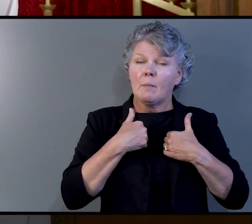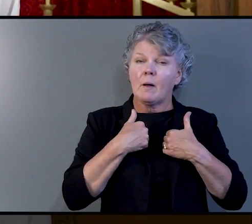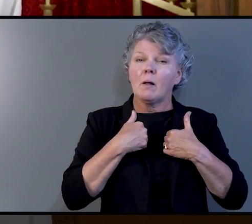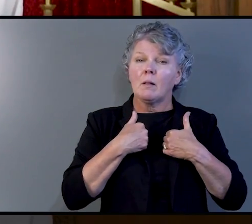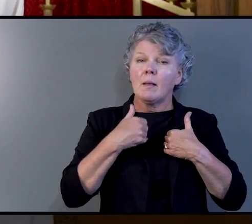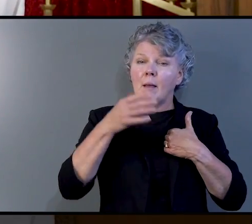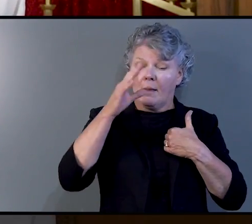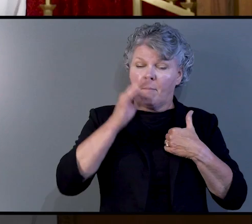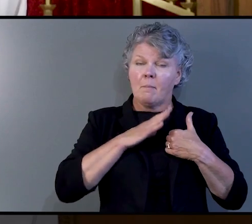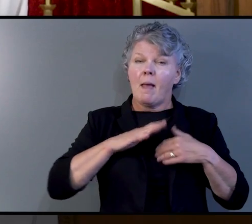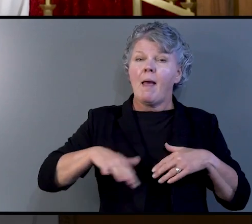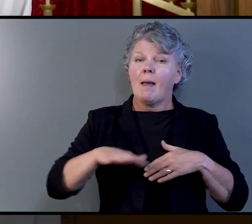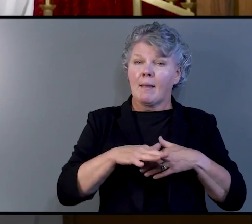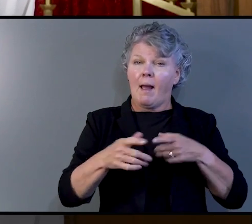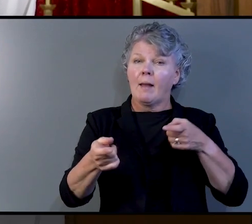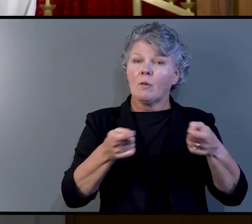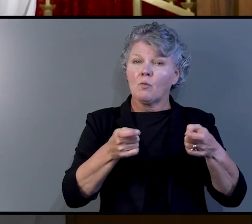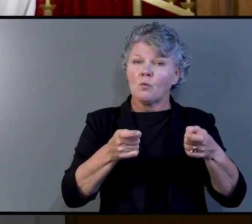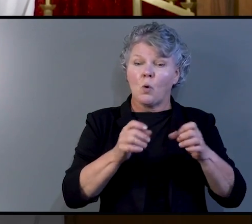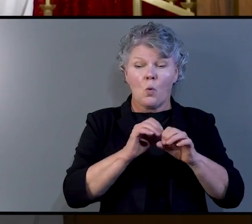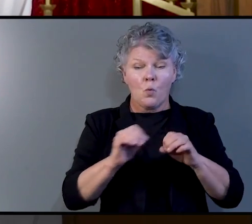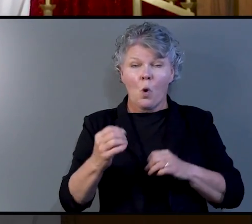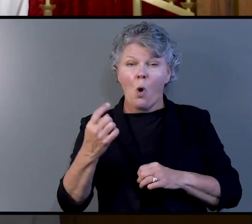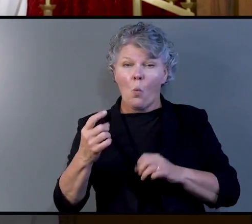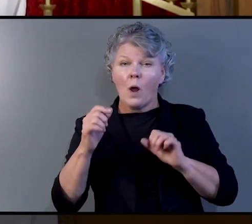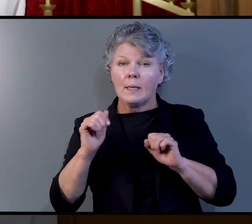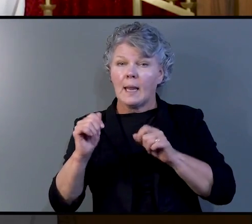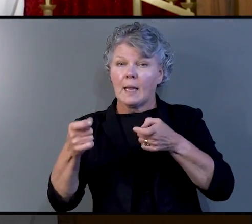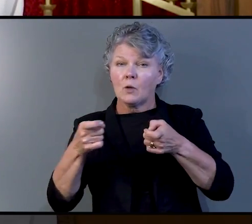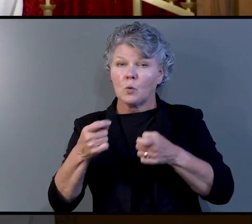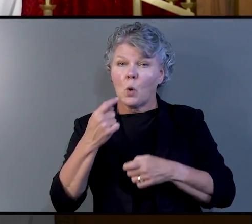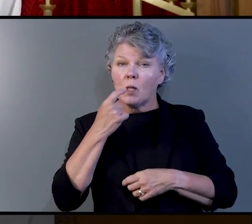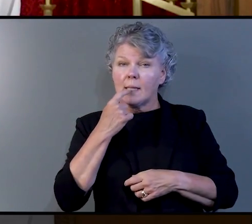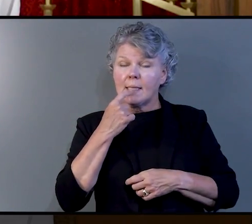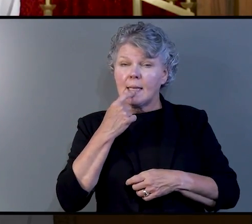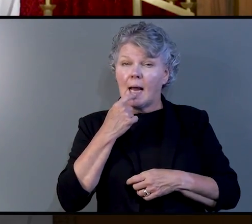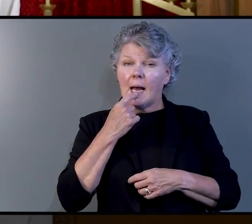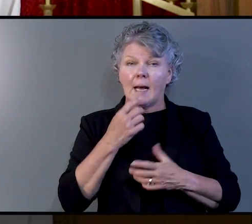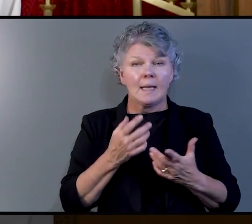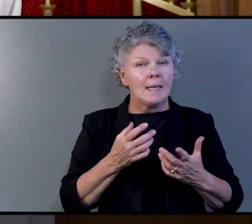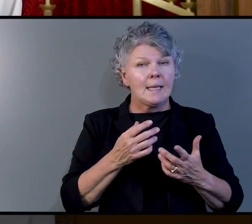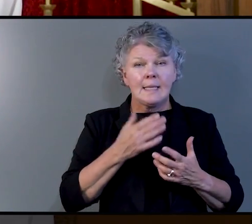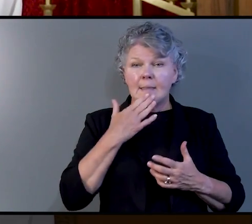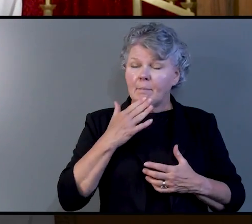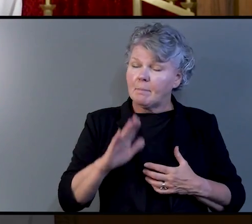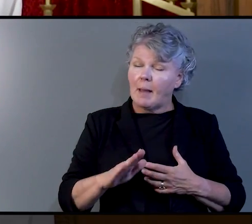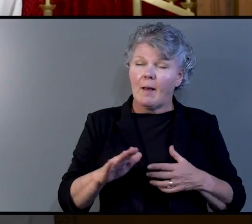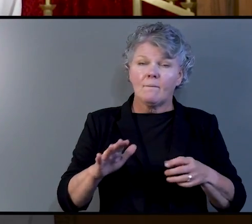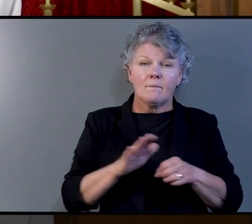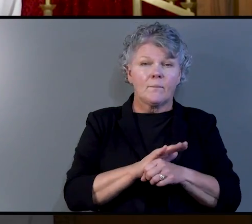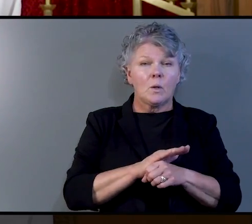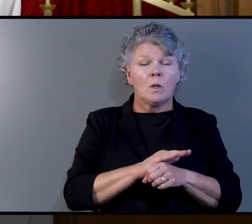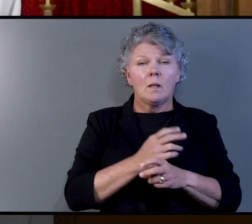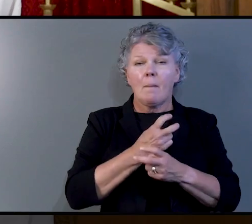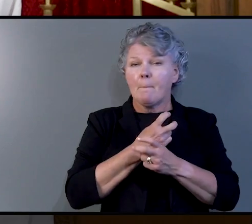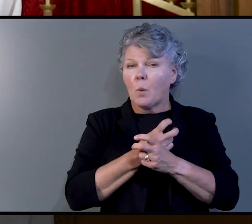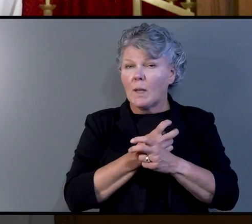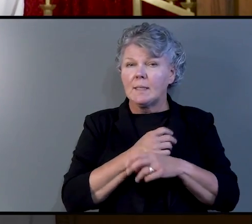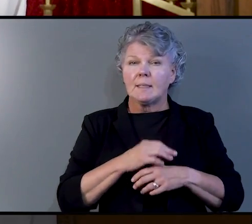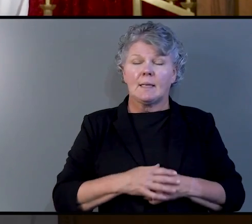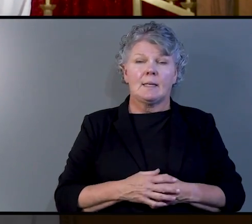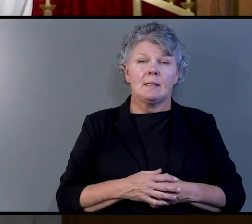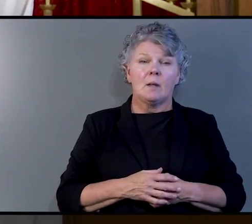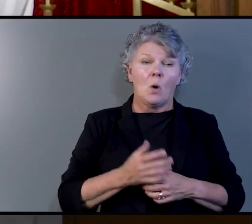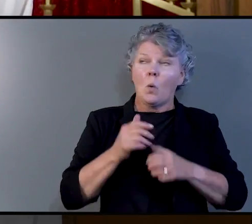by mankind. But no human being can tame the tongue. It is restless, evil, full of deadly poison. With